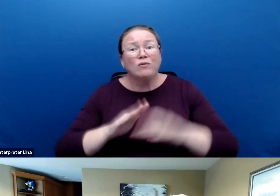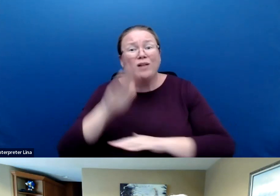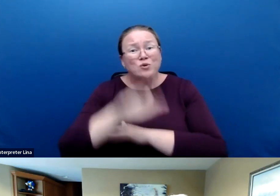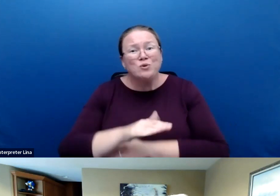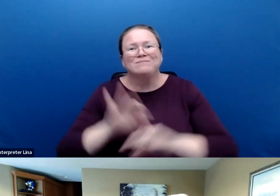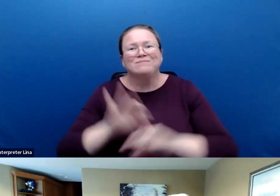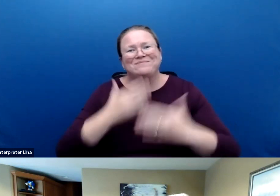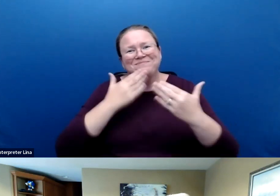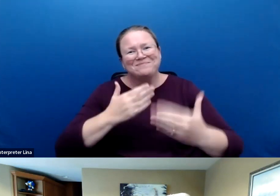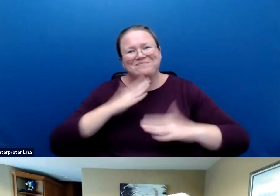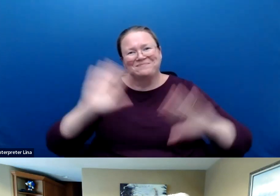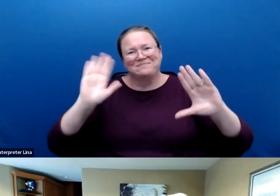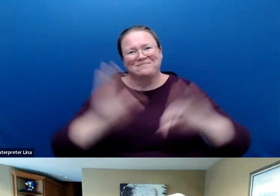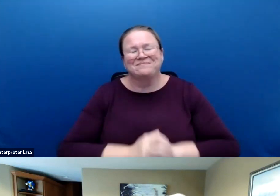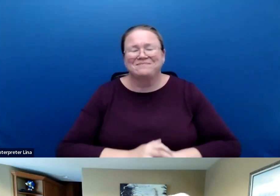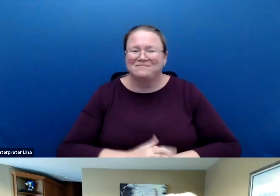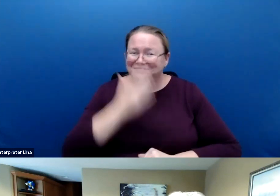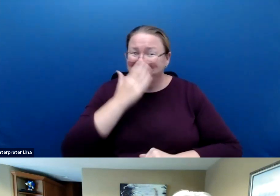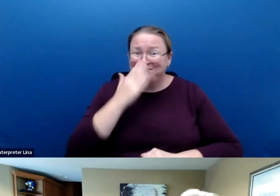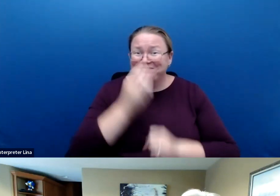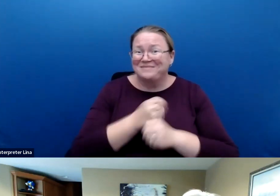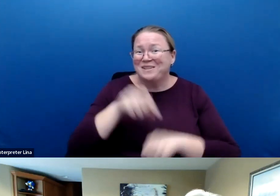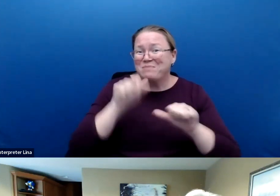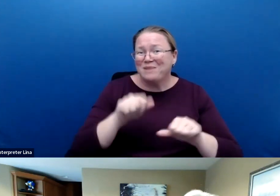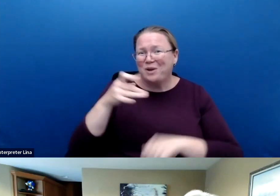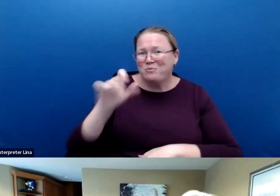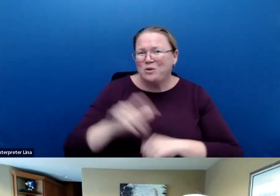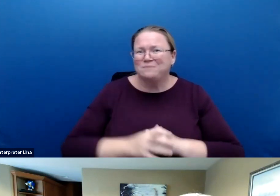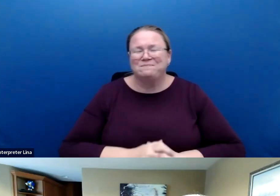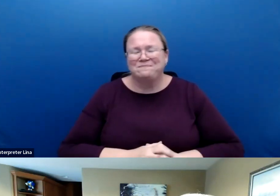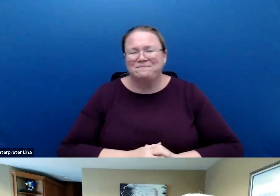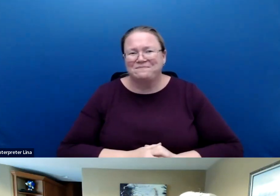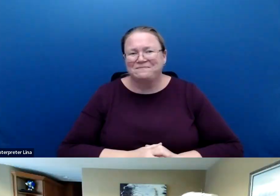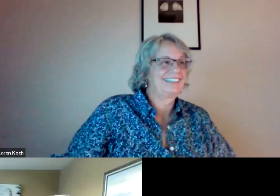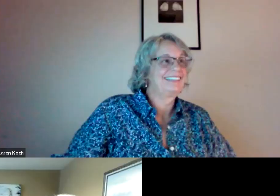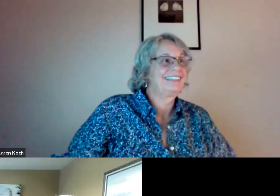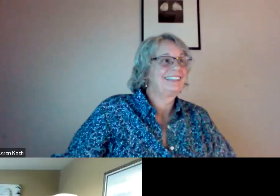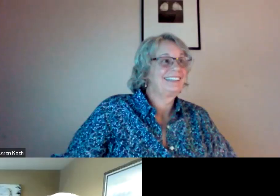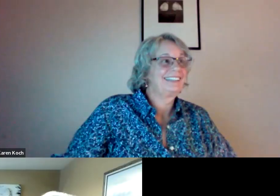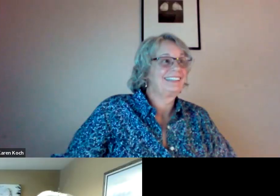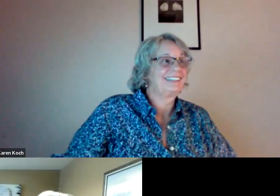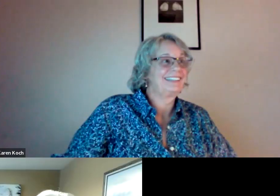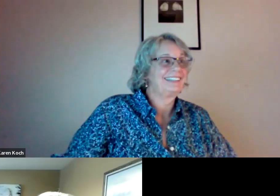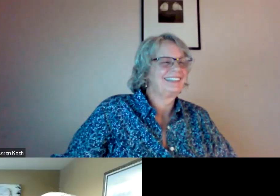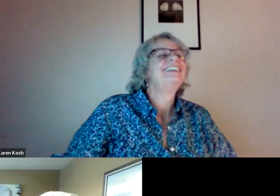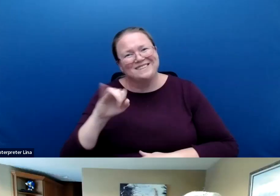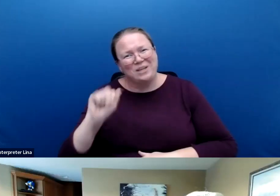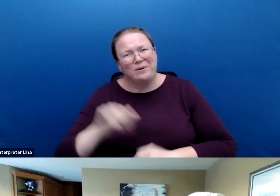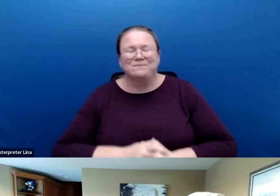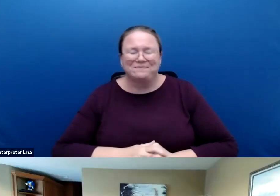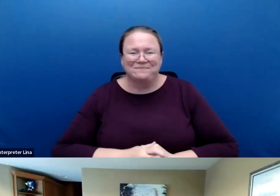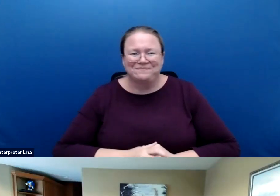afternoon. Thank you. Thanks for making this possible, April. April, and as represented by Sierra.